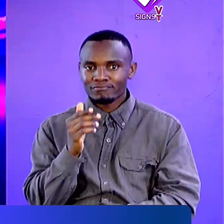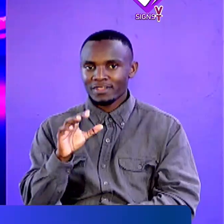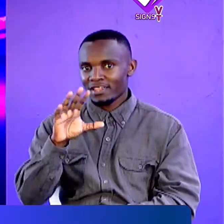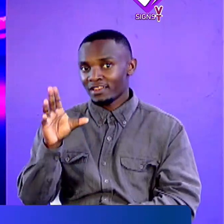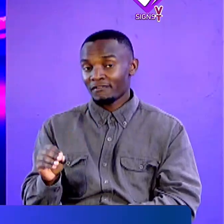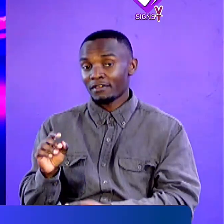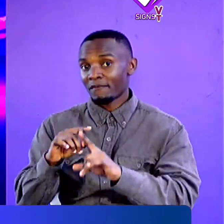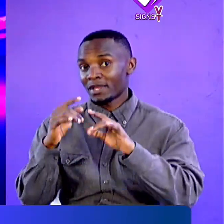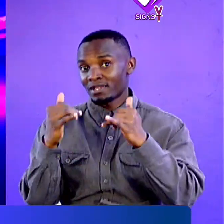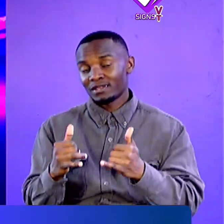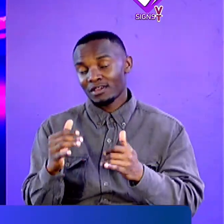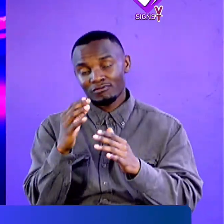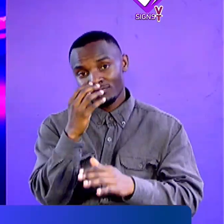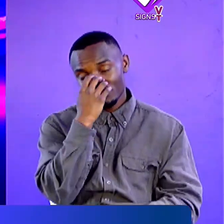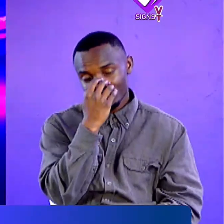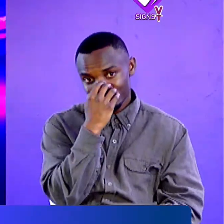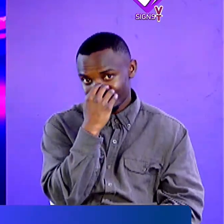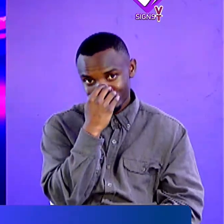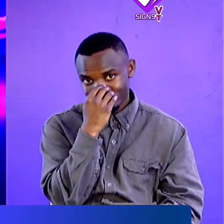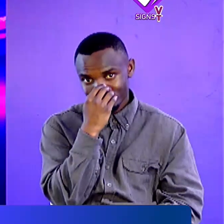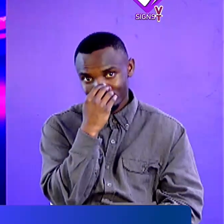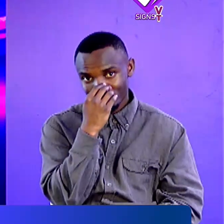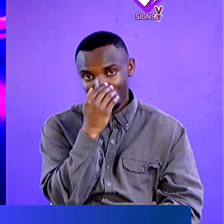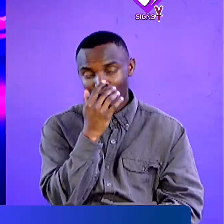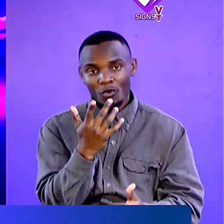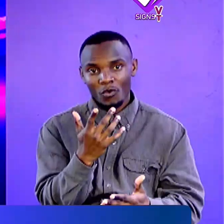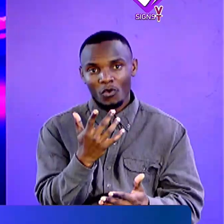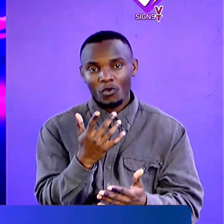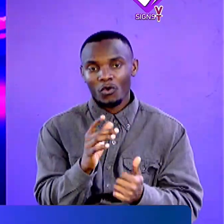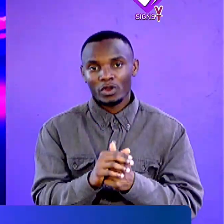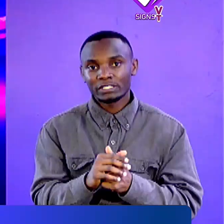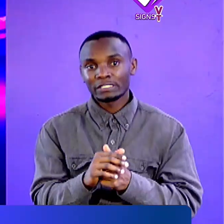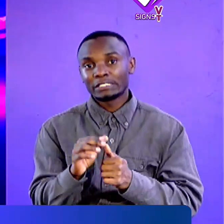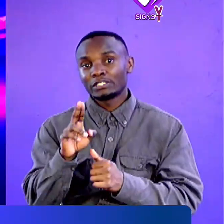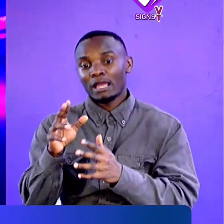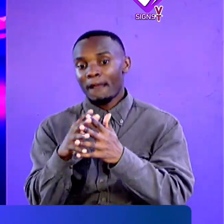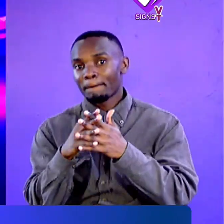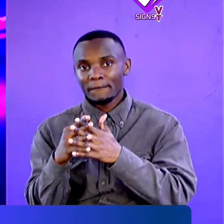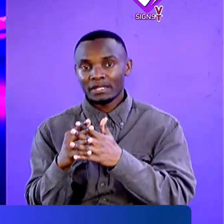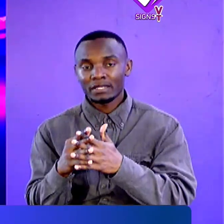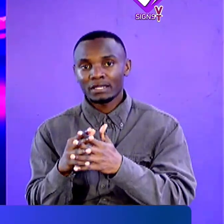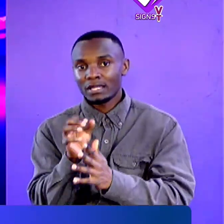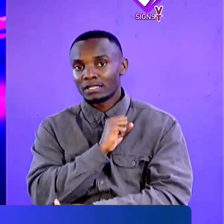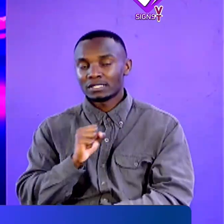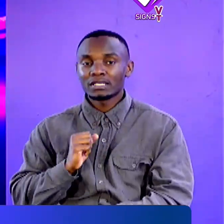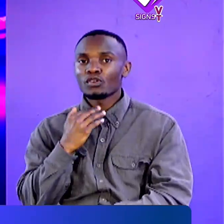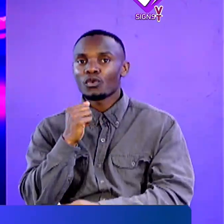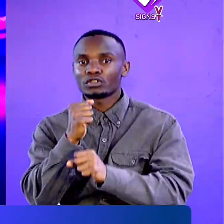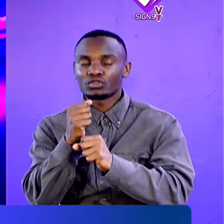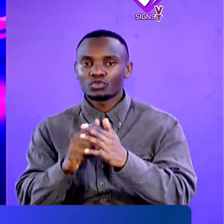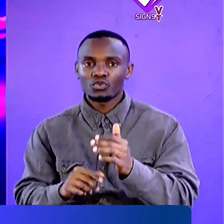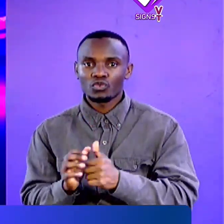a dramatic fall from grace. A U.S. Senate amendment is calling for a full-scale reassessment of